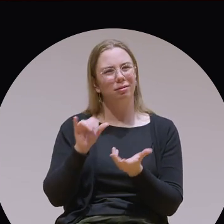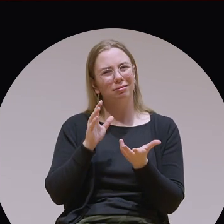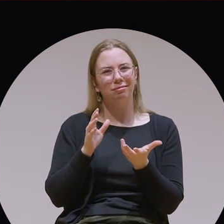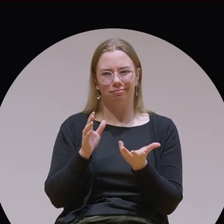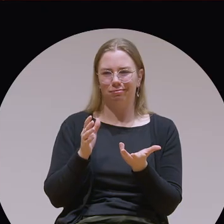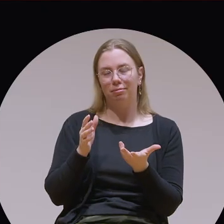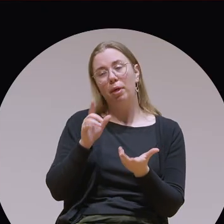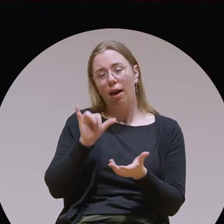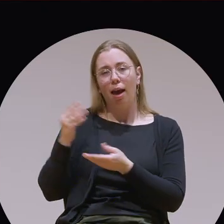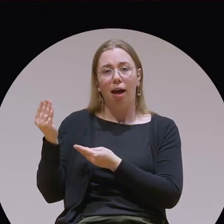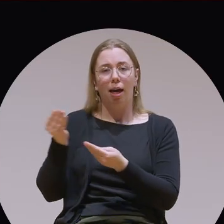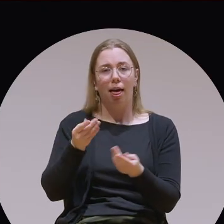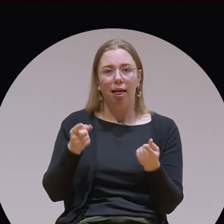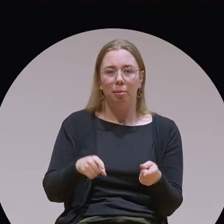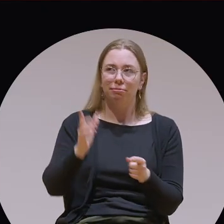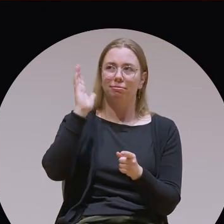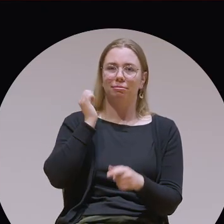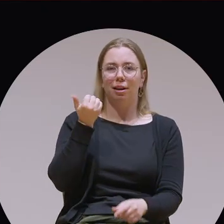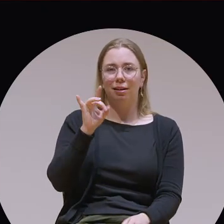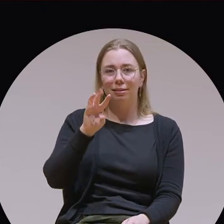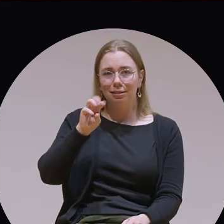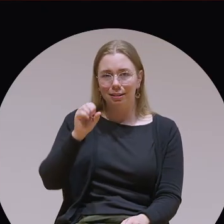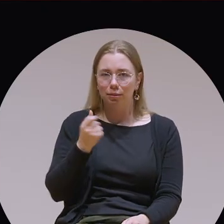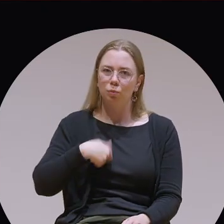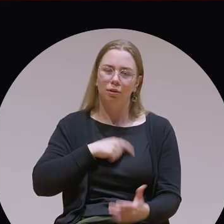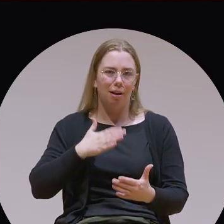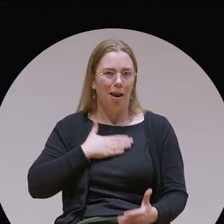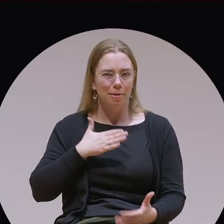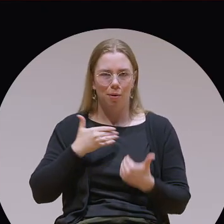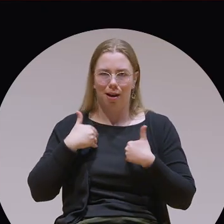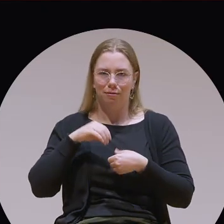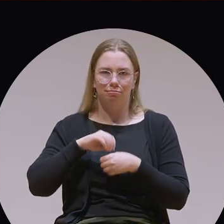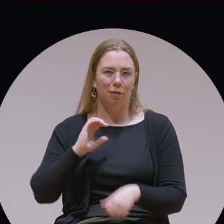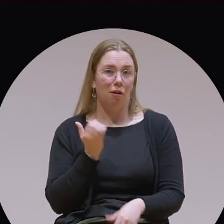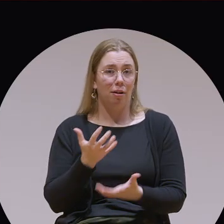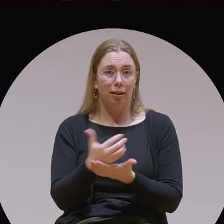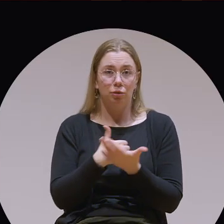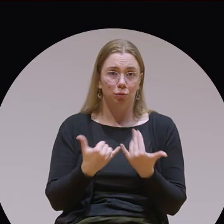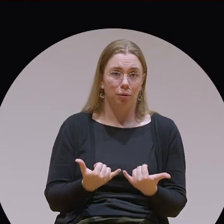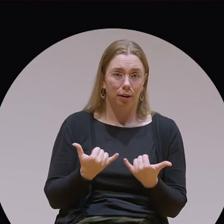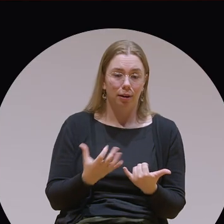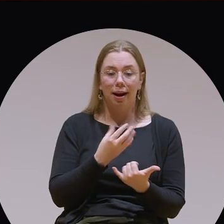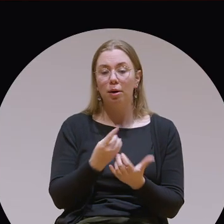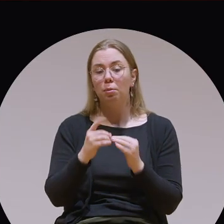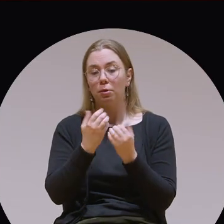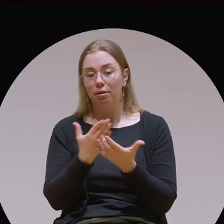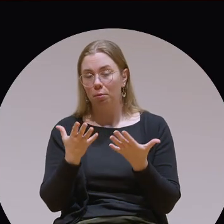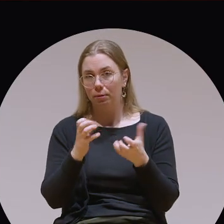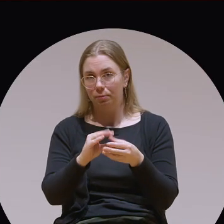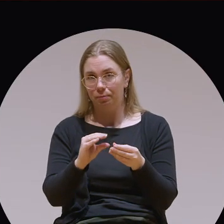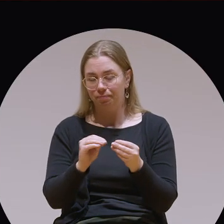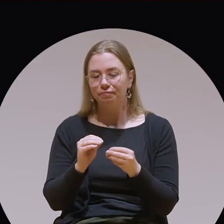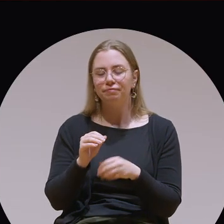the 1860s, so we're very proud to have this in our collection today. And actually, one other thing I should say, going back to the image, I discovered this